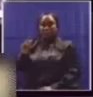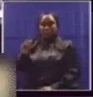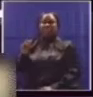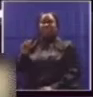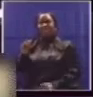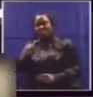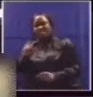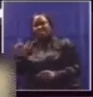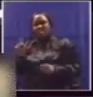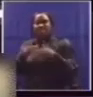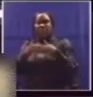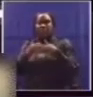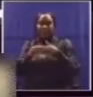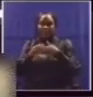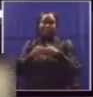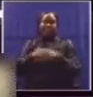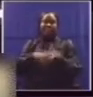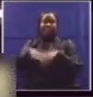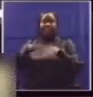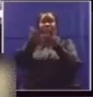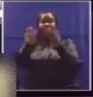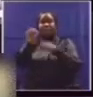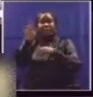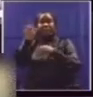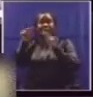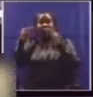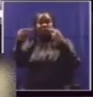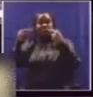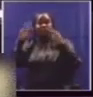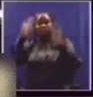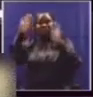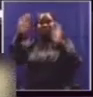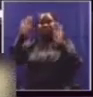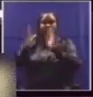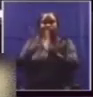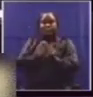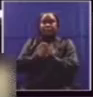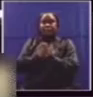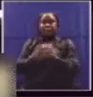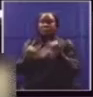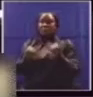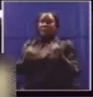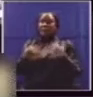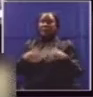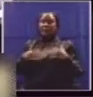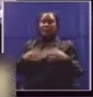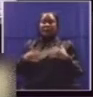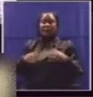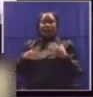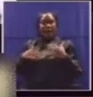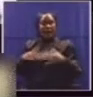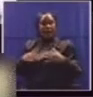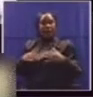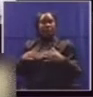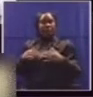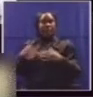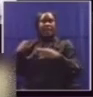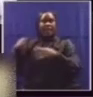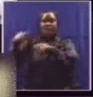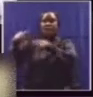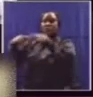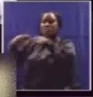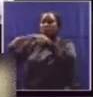everyone. Good afternoon to all South Africans. Today is indeed a very historic day in this house for the people of South Africa,